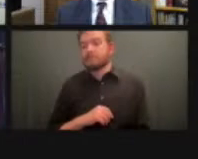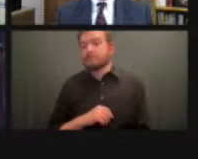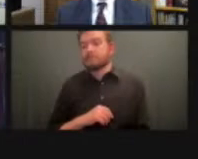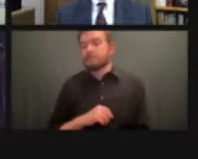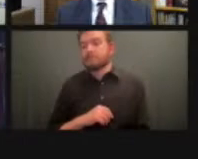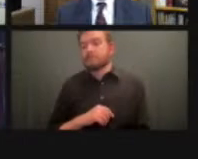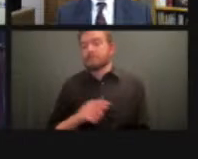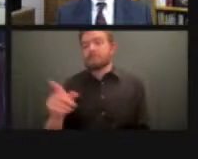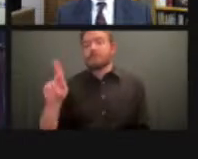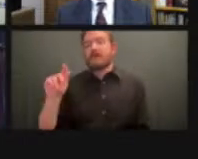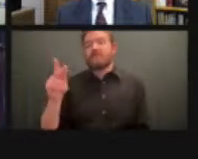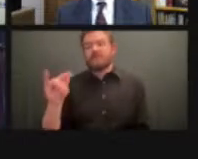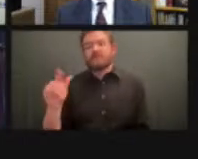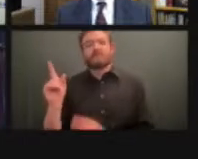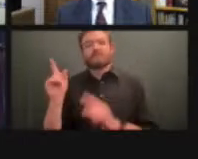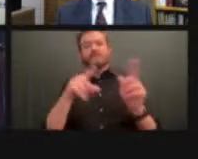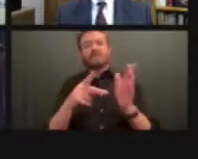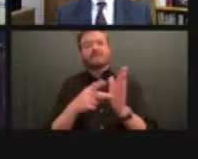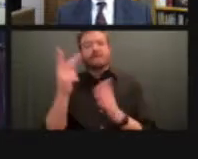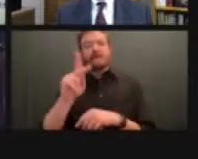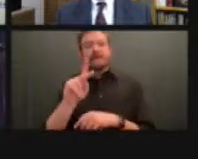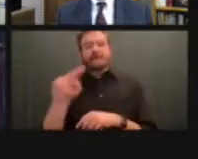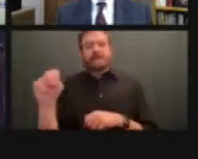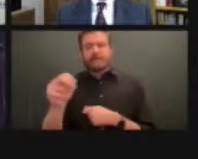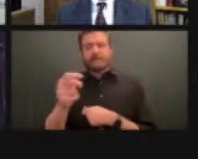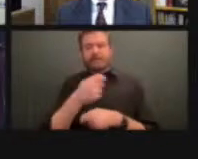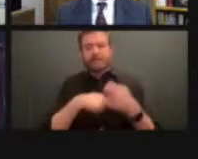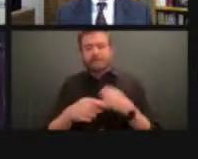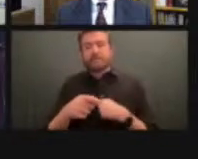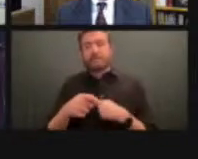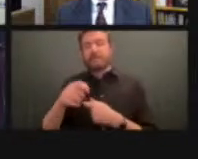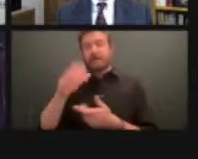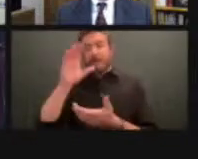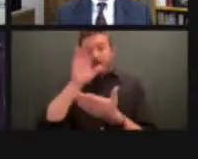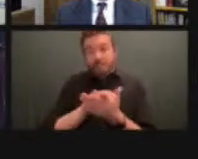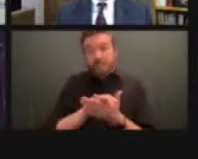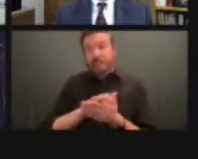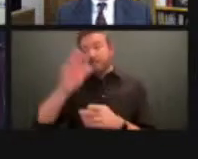father-in-law, mother-in-law were all in the hospital at the same time. Can you imagine?